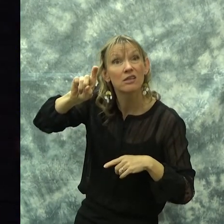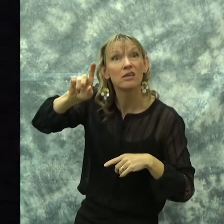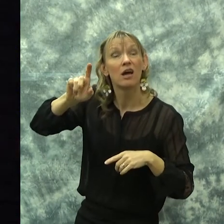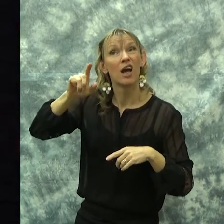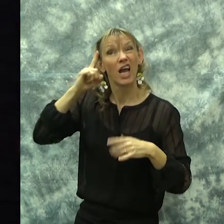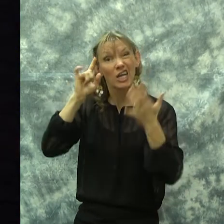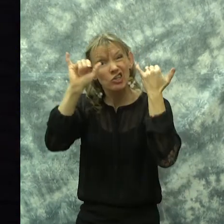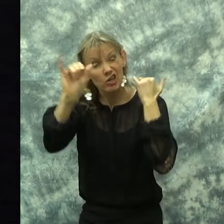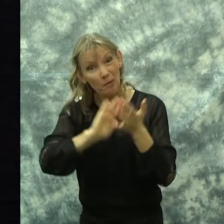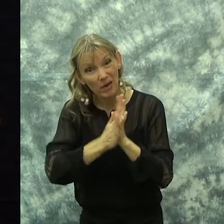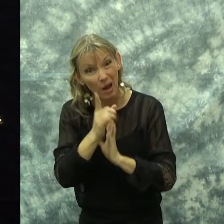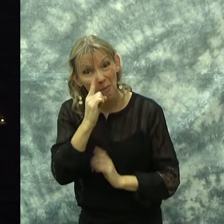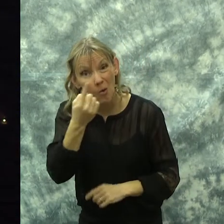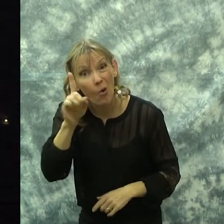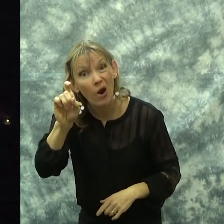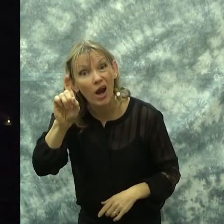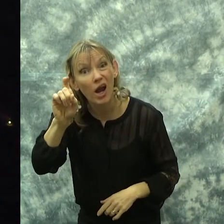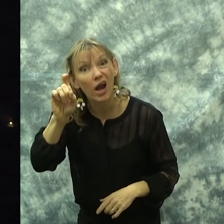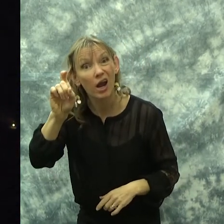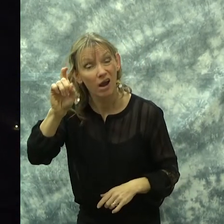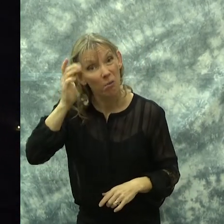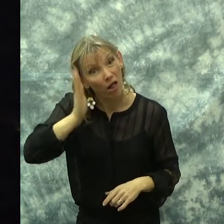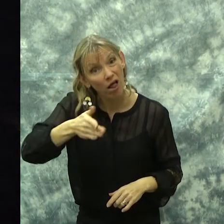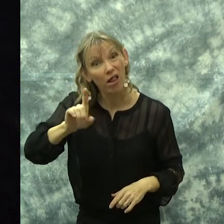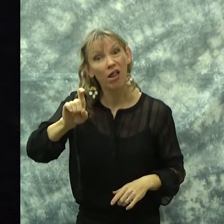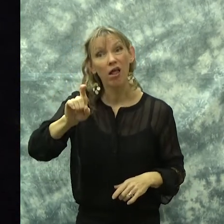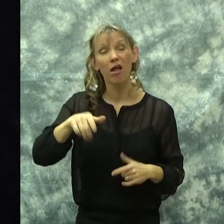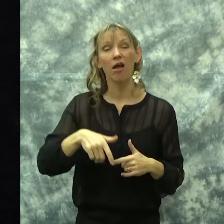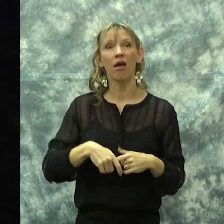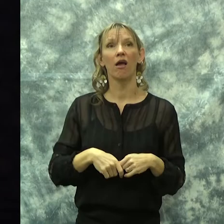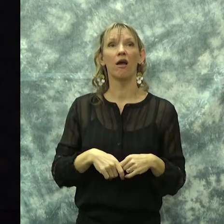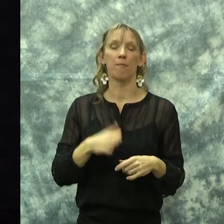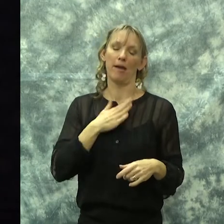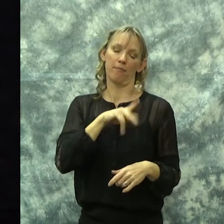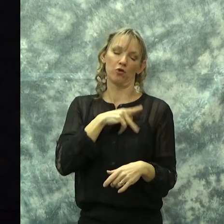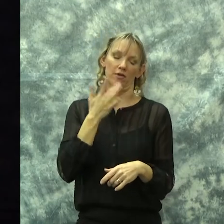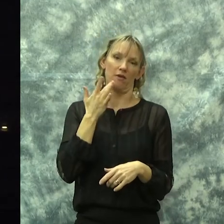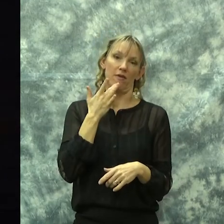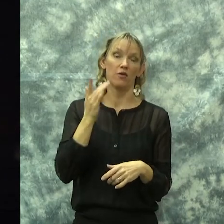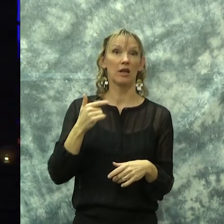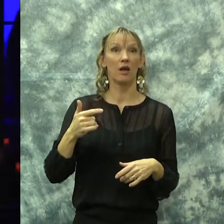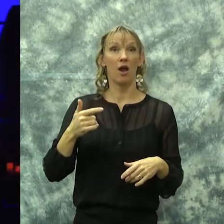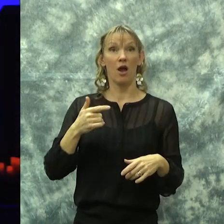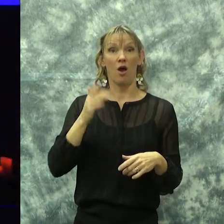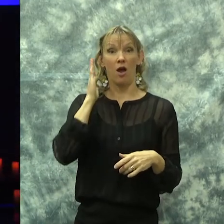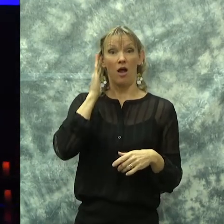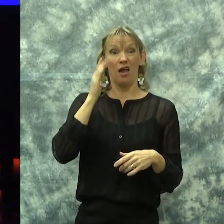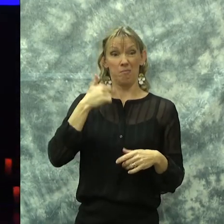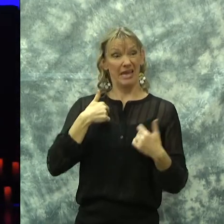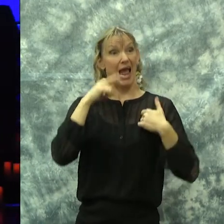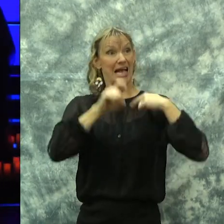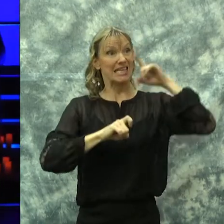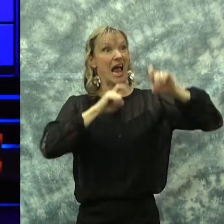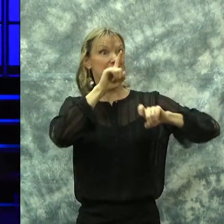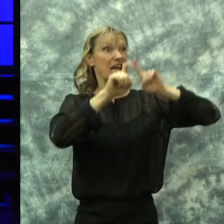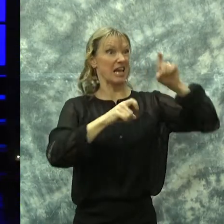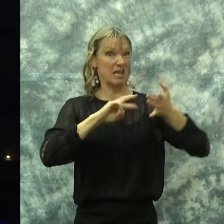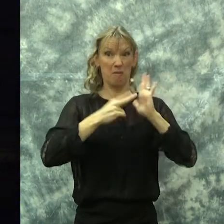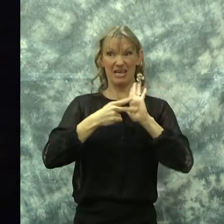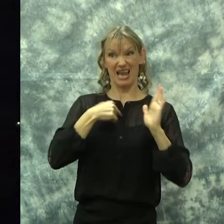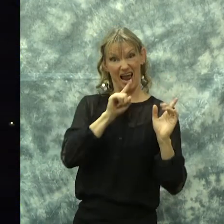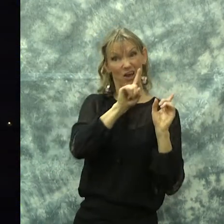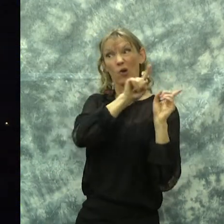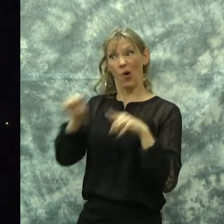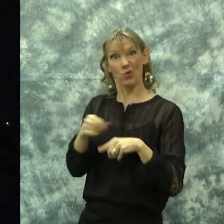Won't eternity get kind of boring after a little while? And my personal favorite, will I go to hell for asking these